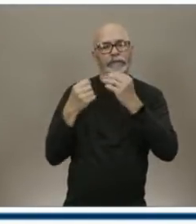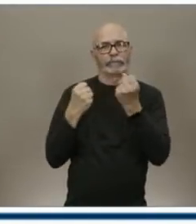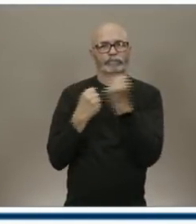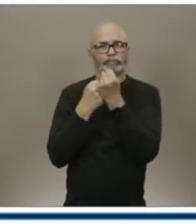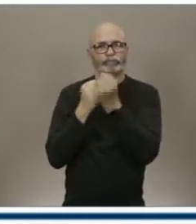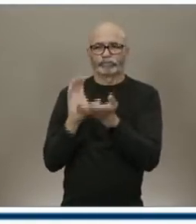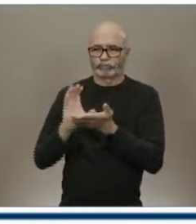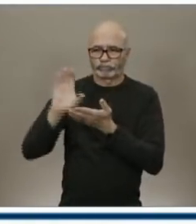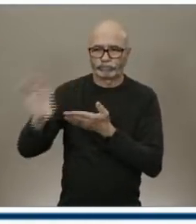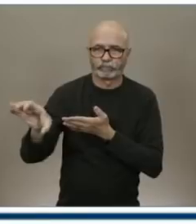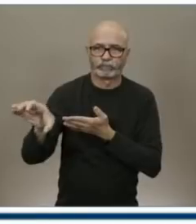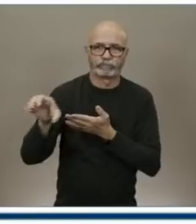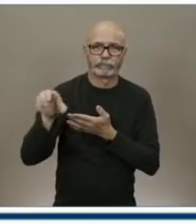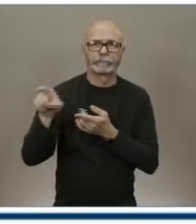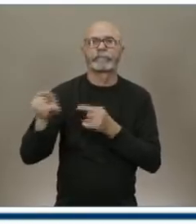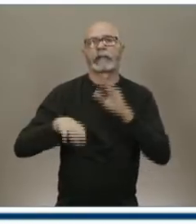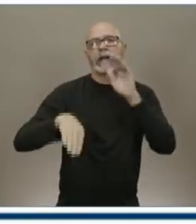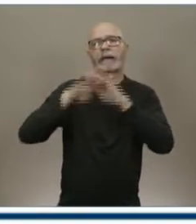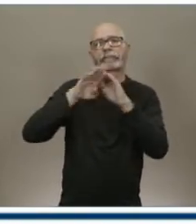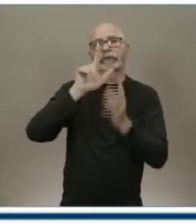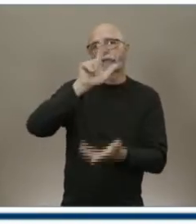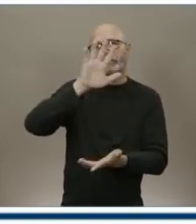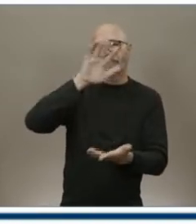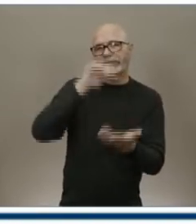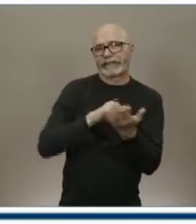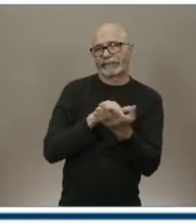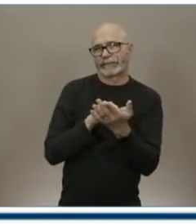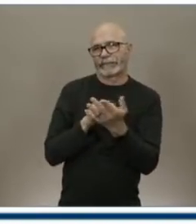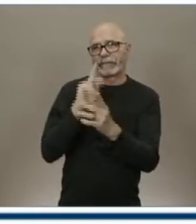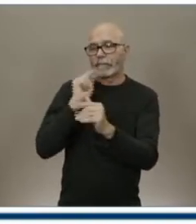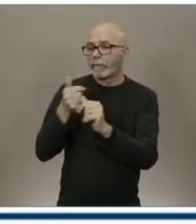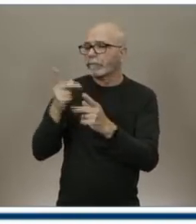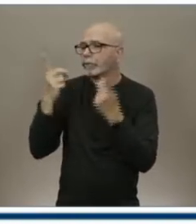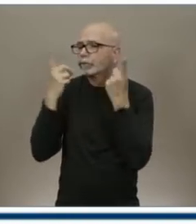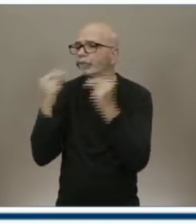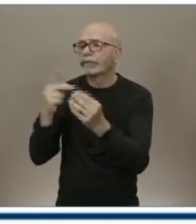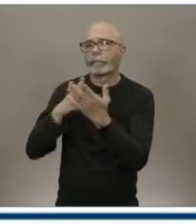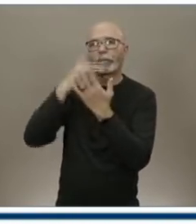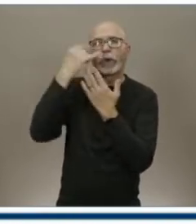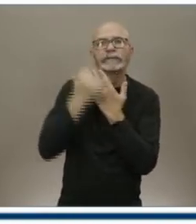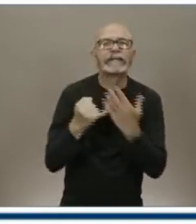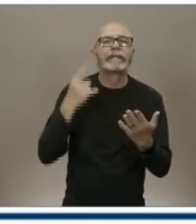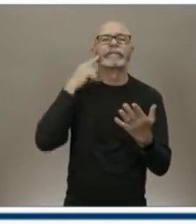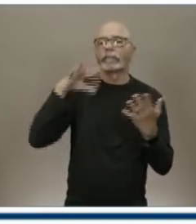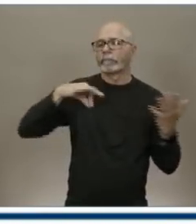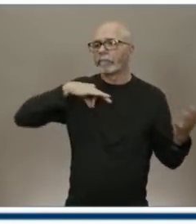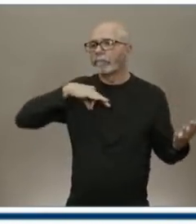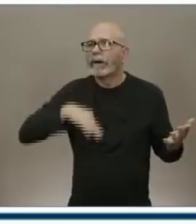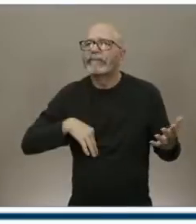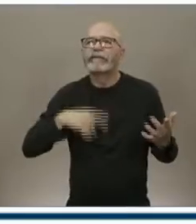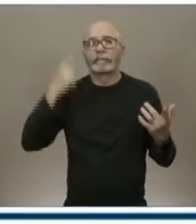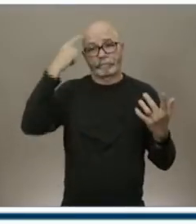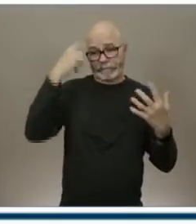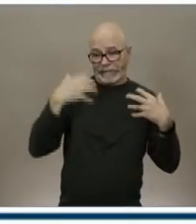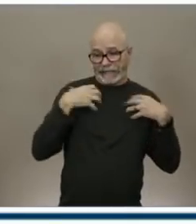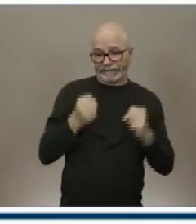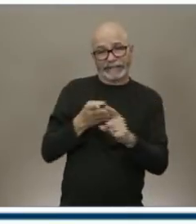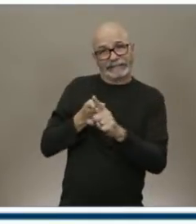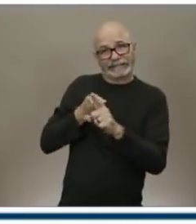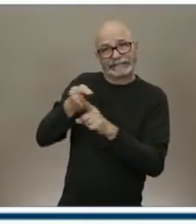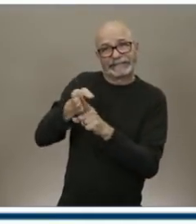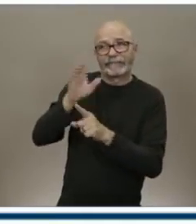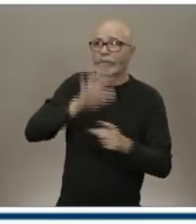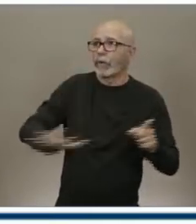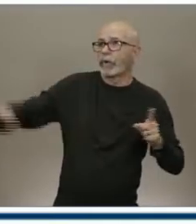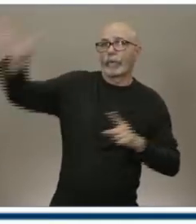to $25,000 to projects or initiatives that benefit the mental health of people throughout the province. These grants